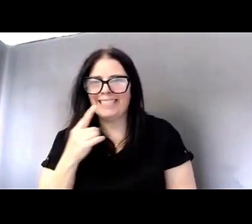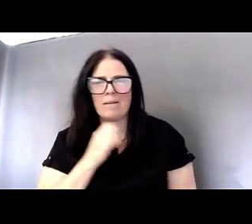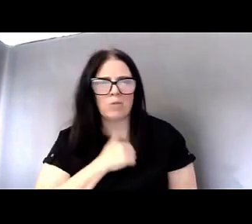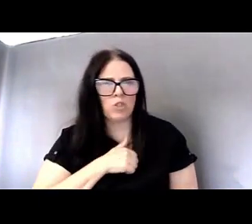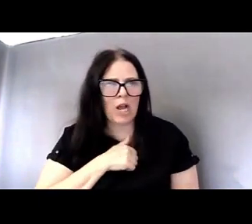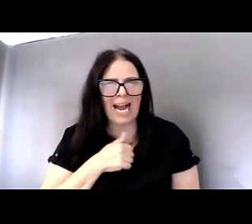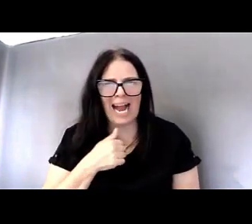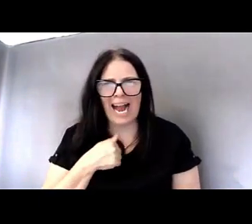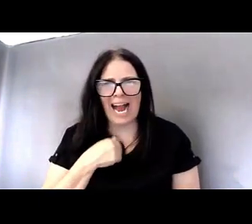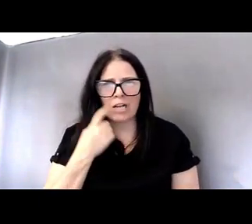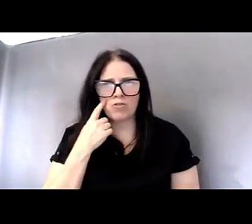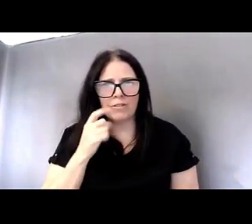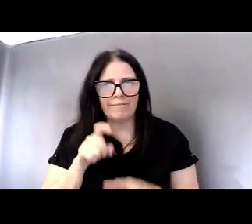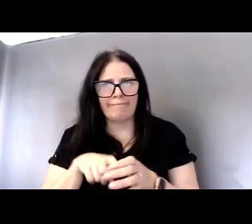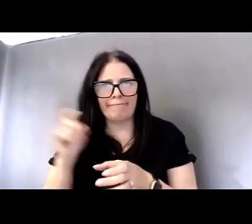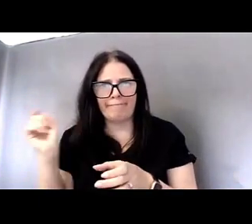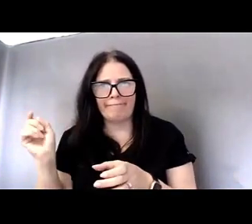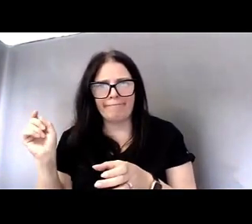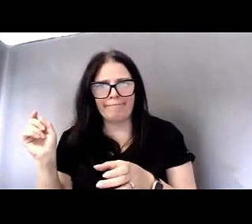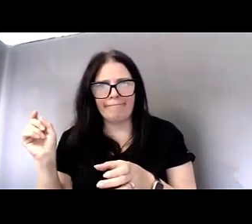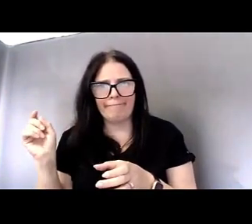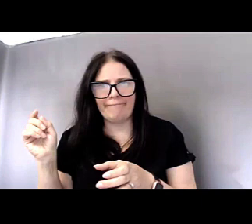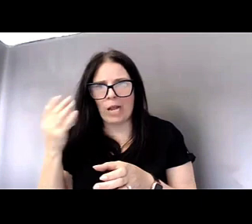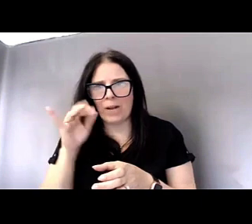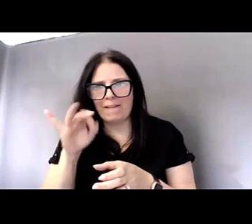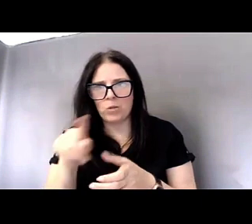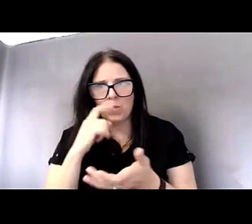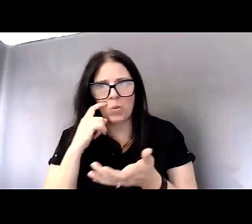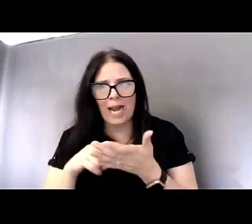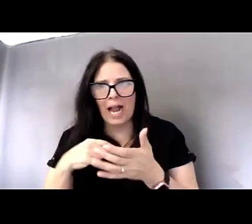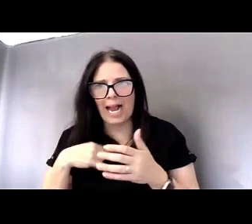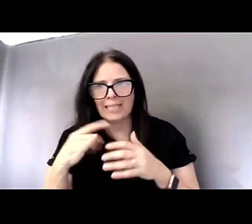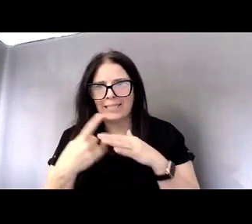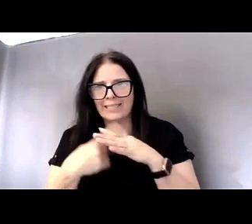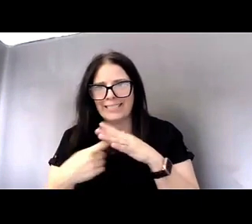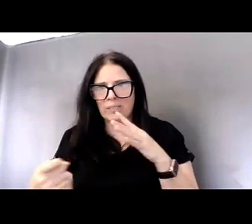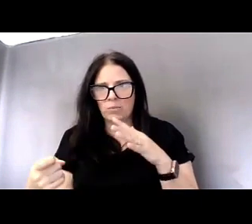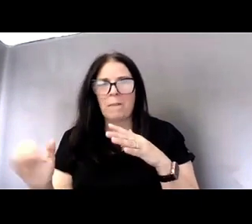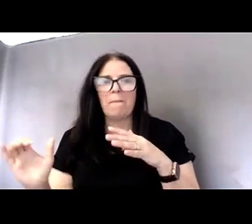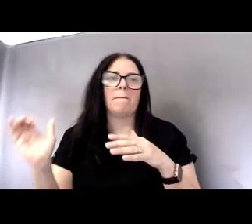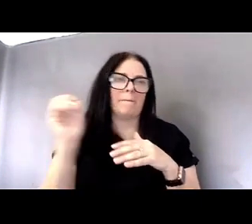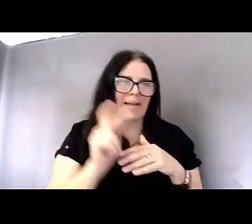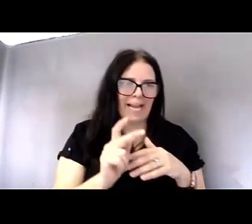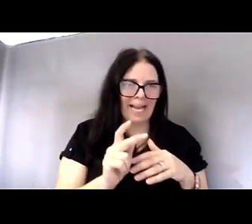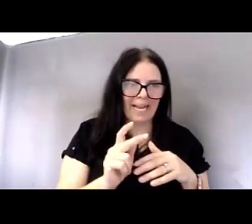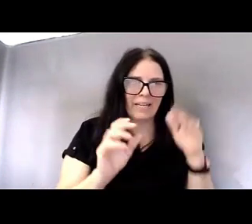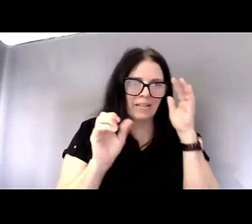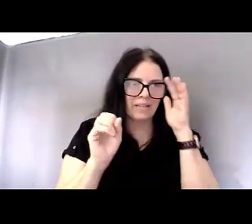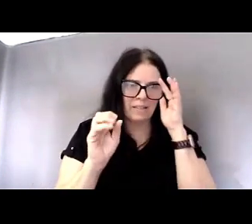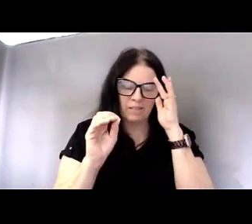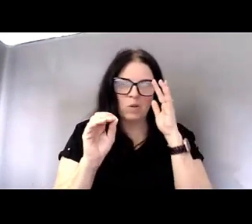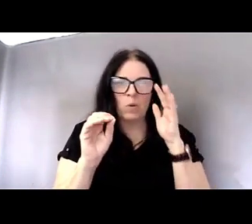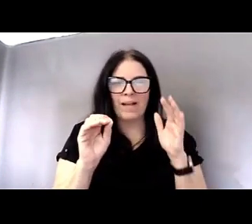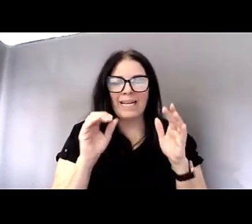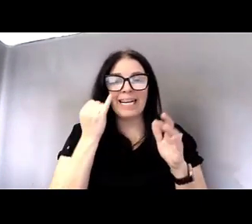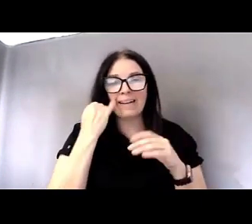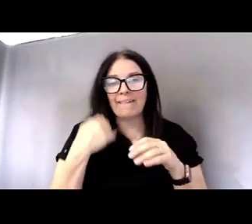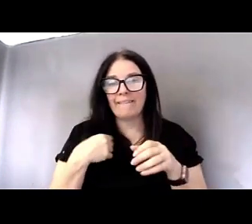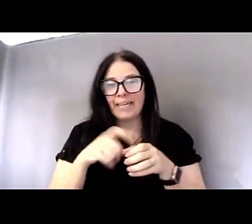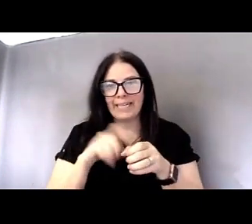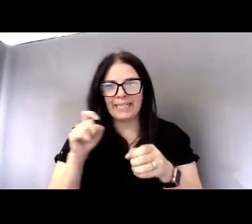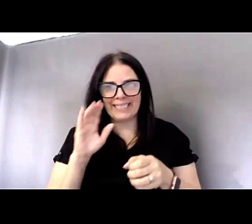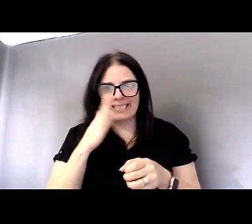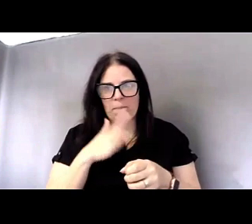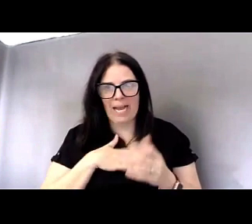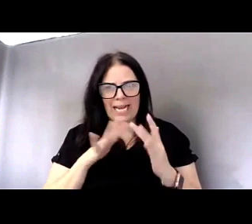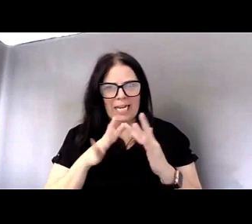kicked out of the presentation. I don't know if you noticed, I disappeared for a bit. So just in case it happens again, and my connection